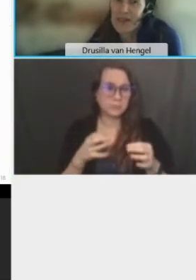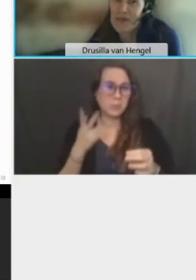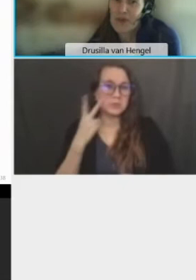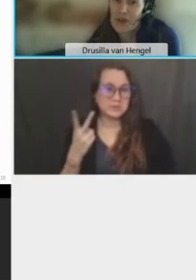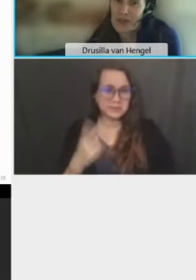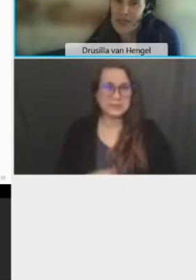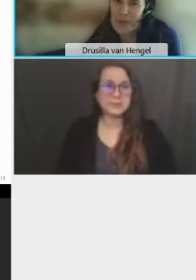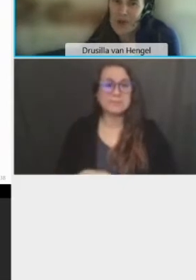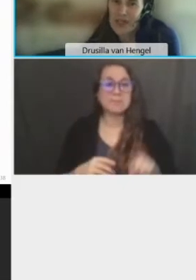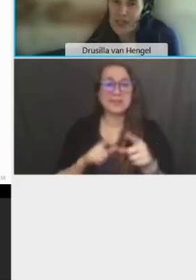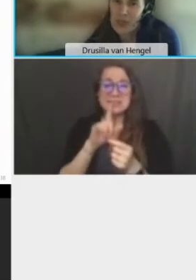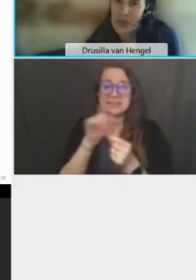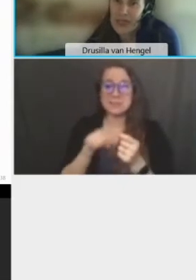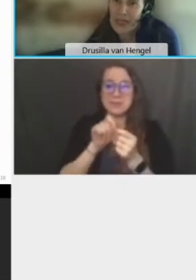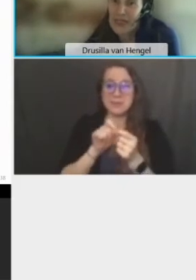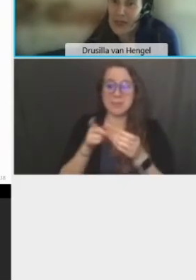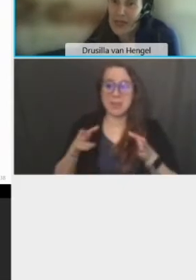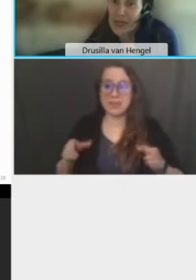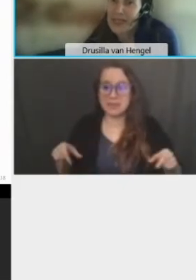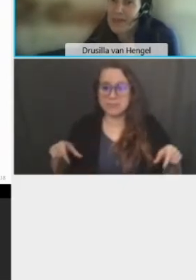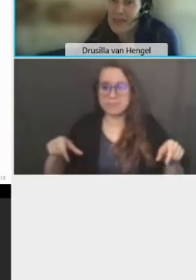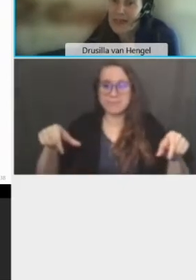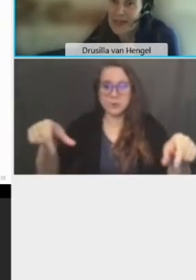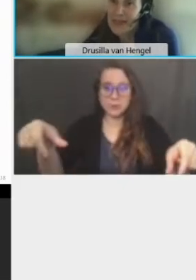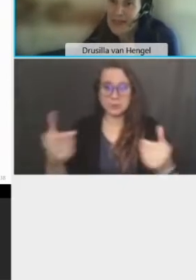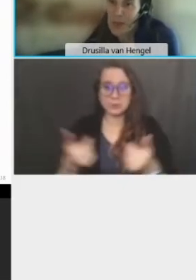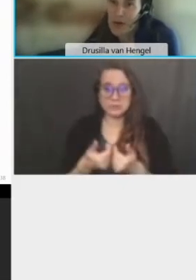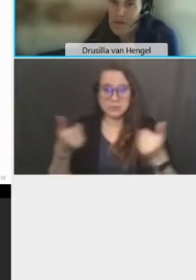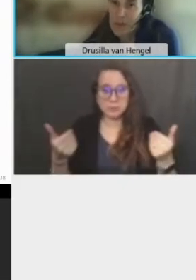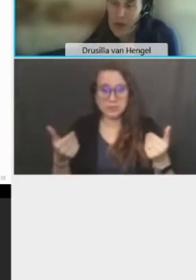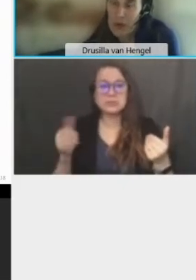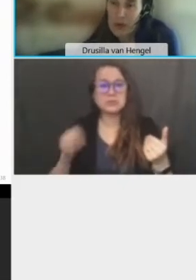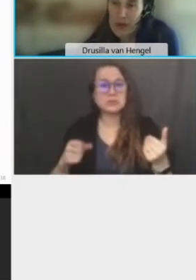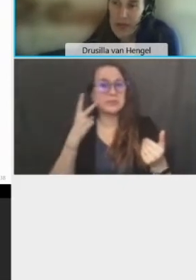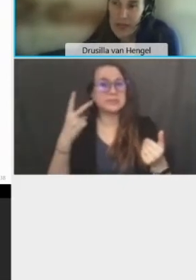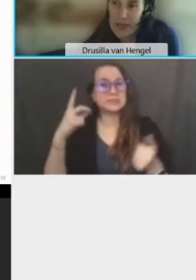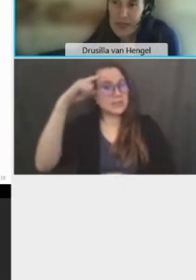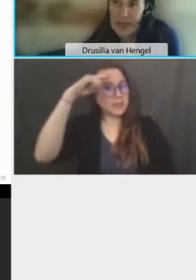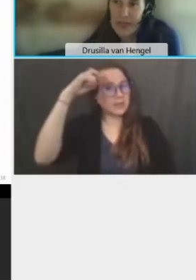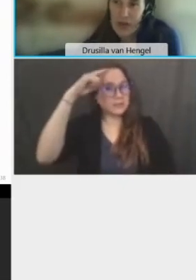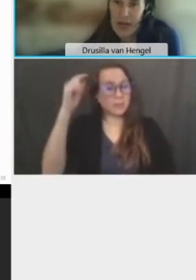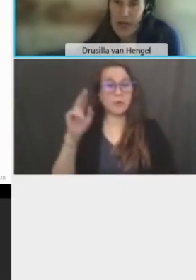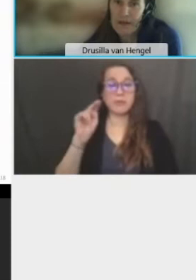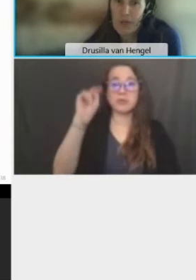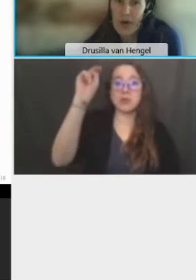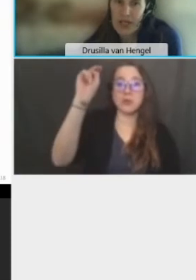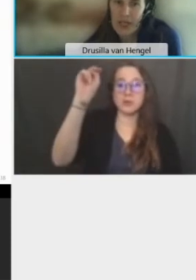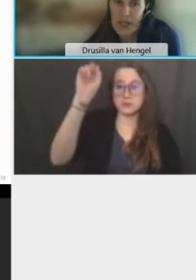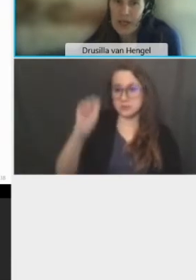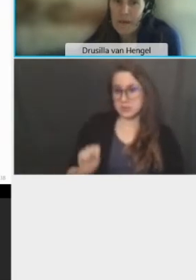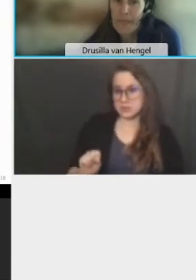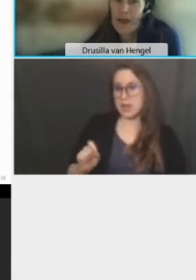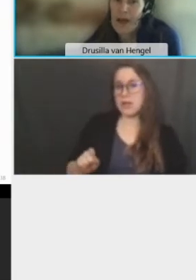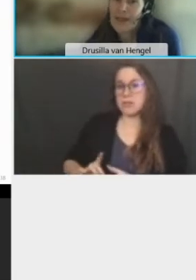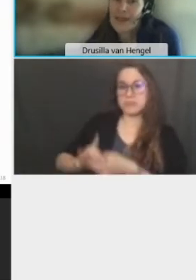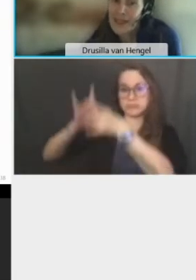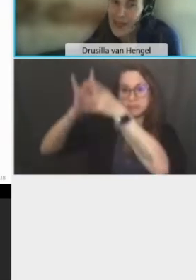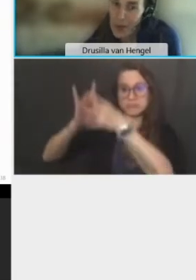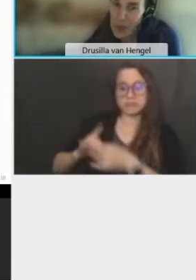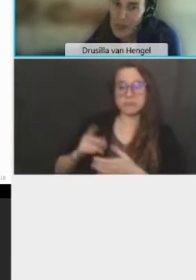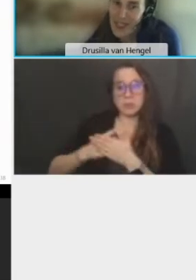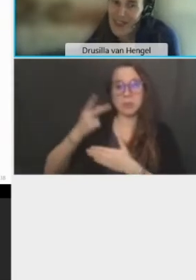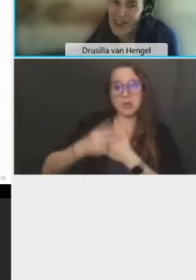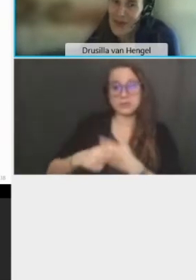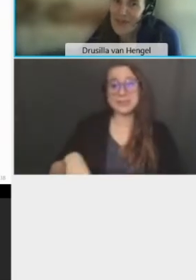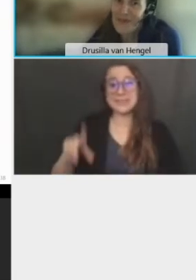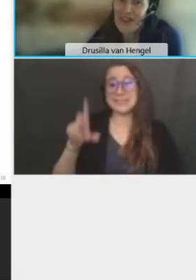specifically about the vertical separation, which you can anticipate this summer from the northern end to the southern end of the project. On the